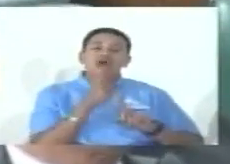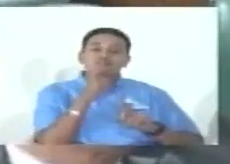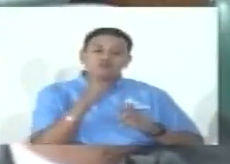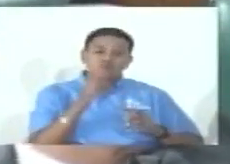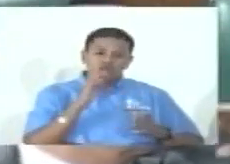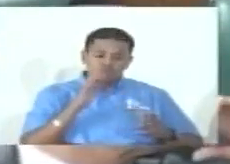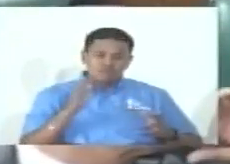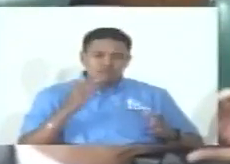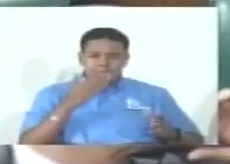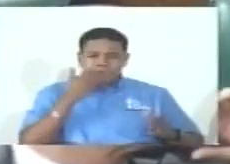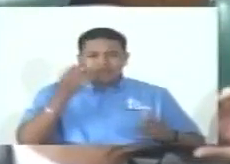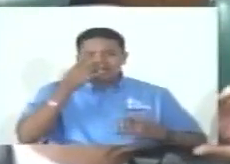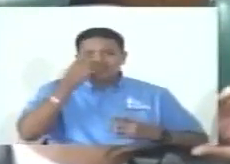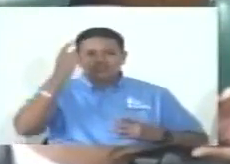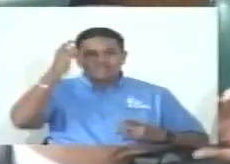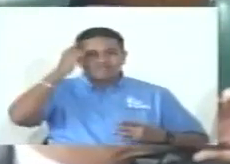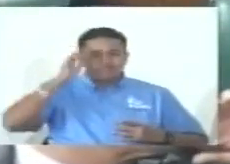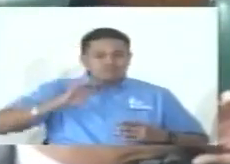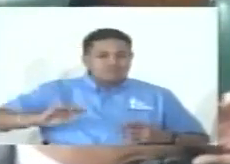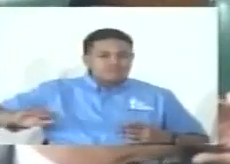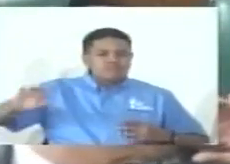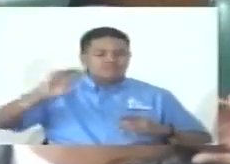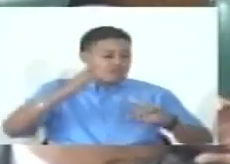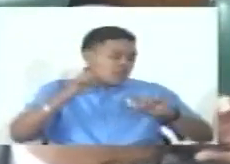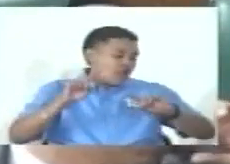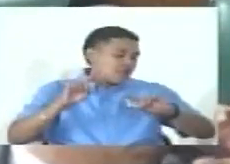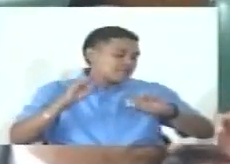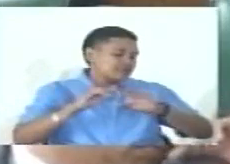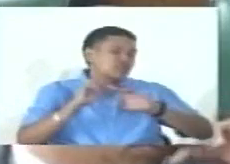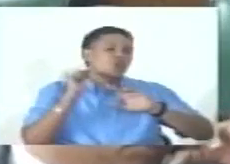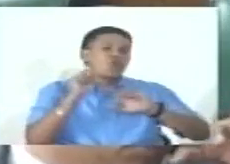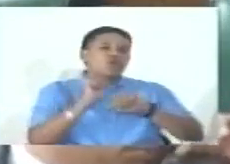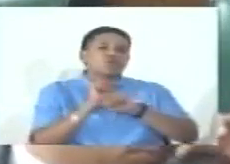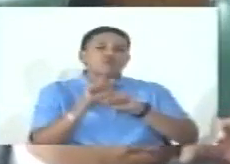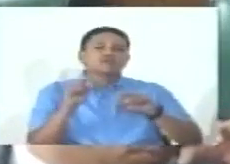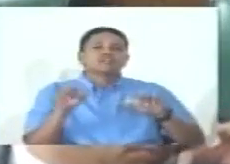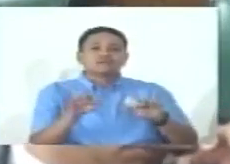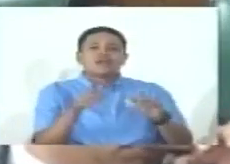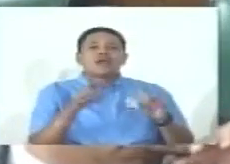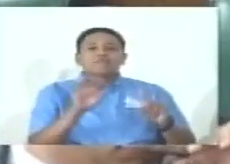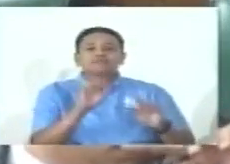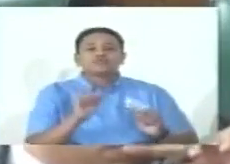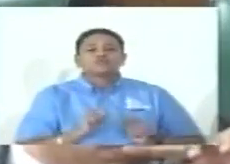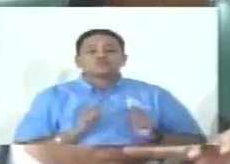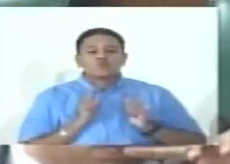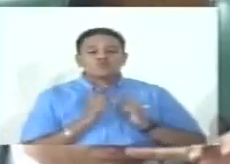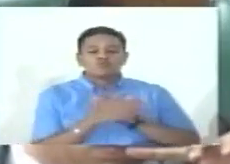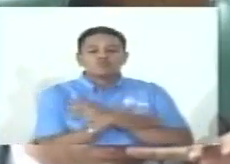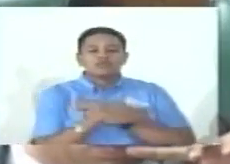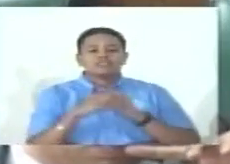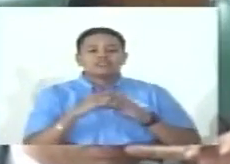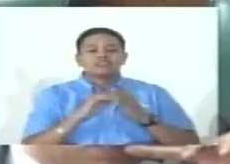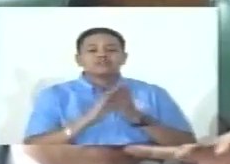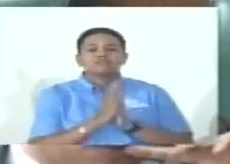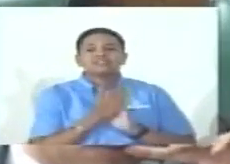their best interest at heart in all his endeavors. May his soul rest in peace.